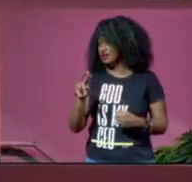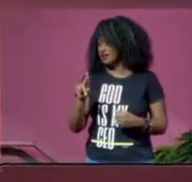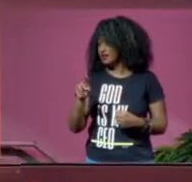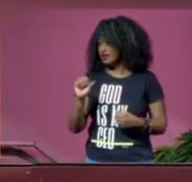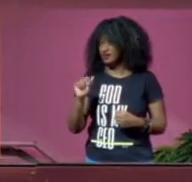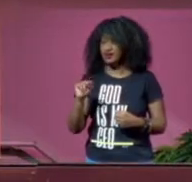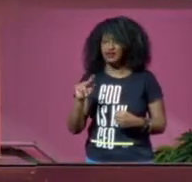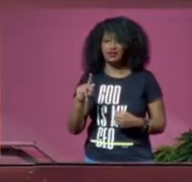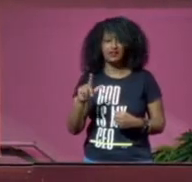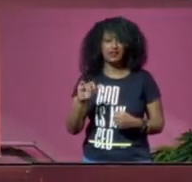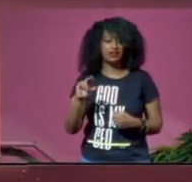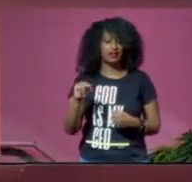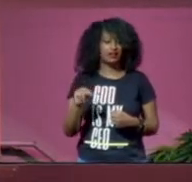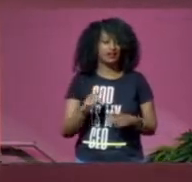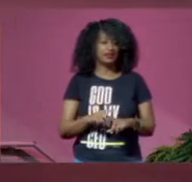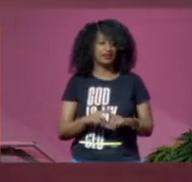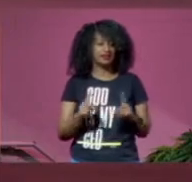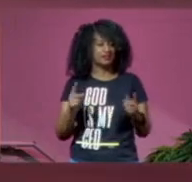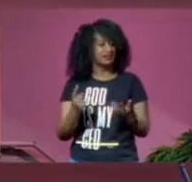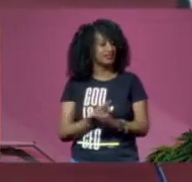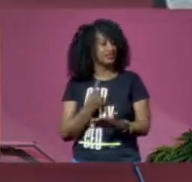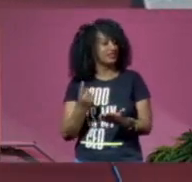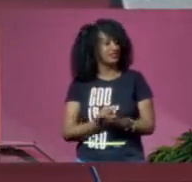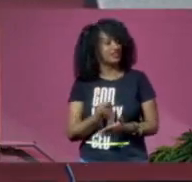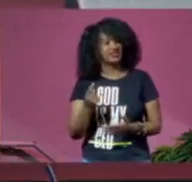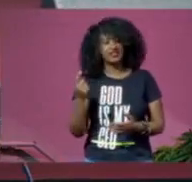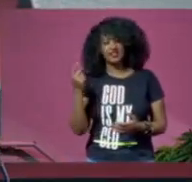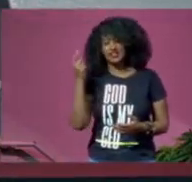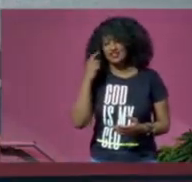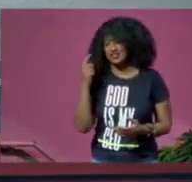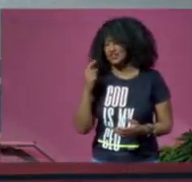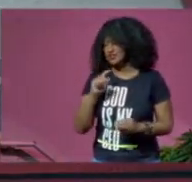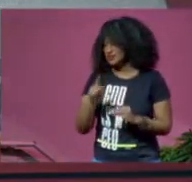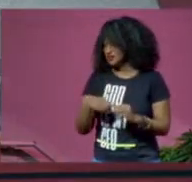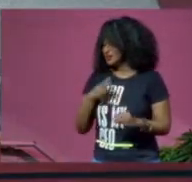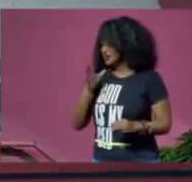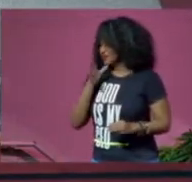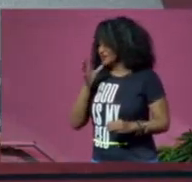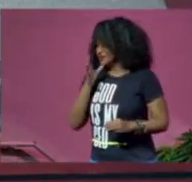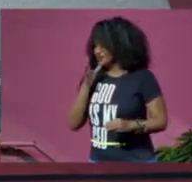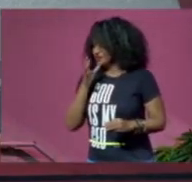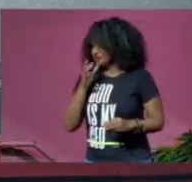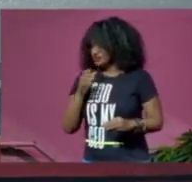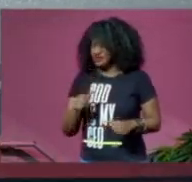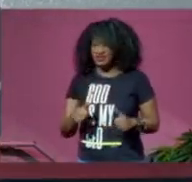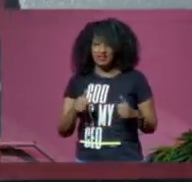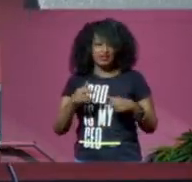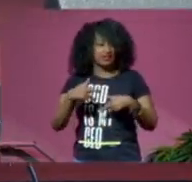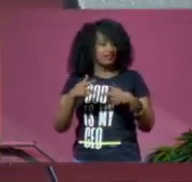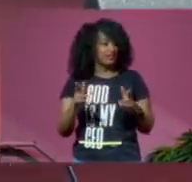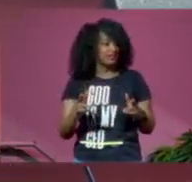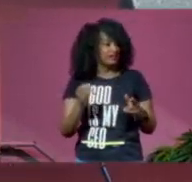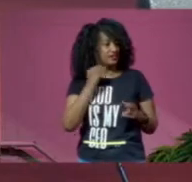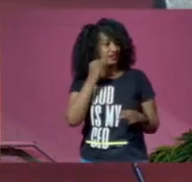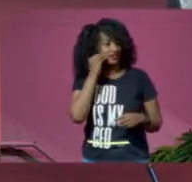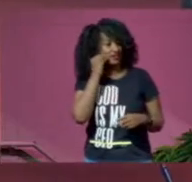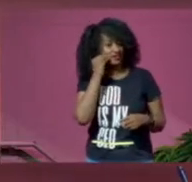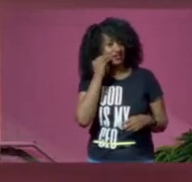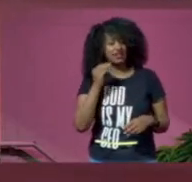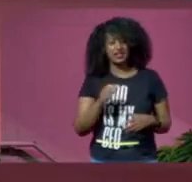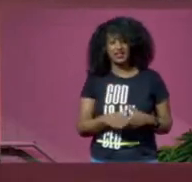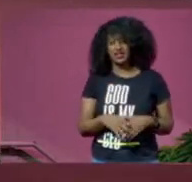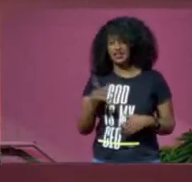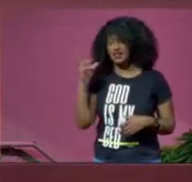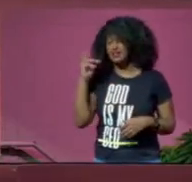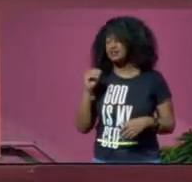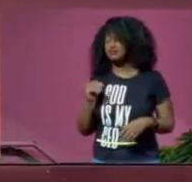think about my mother in the living room when life wasn't good, and you know, I just hear her humming and moaning, and right,